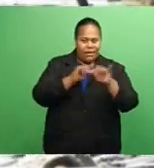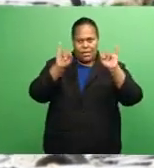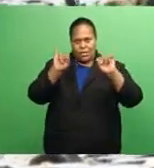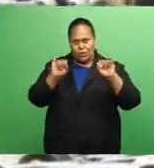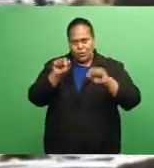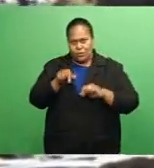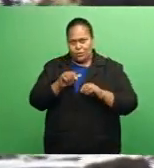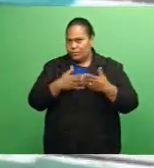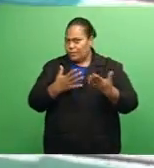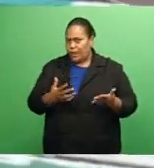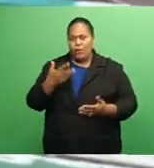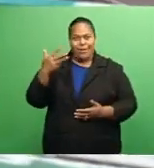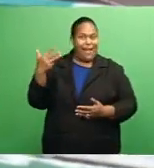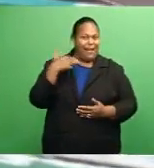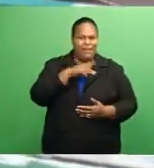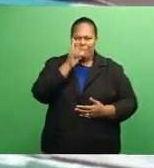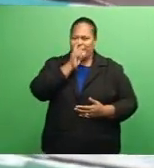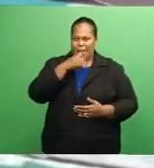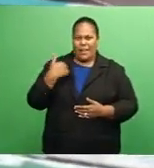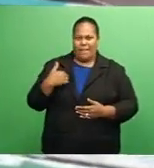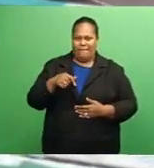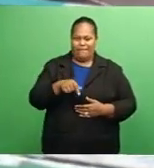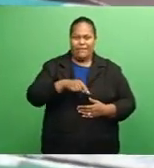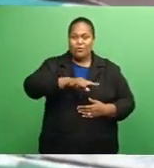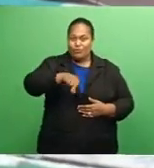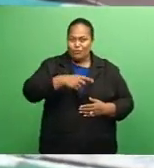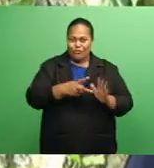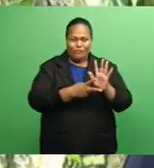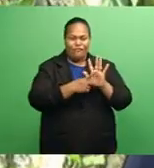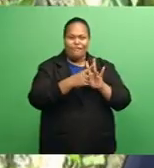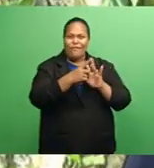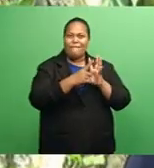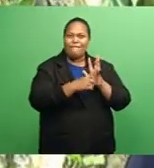over 900 villages in Suvavo.